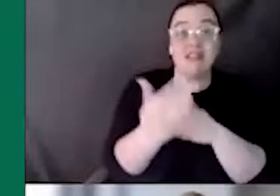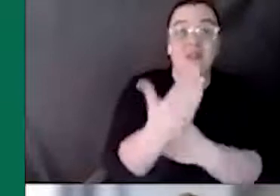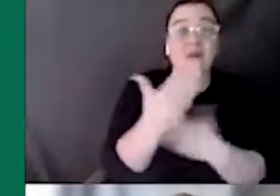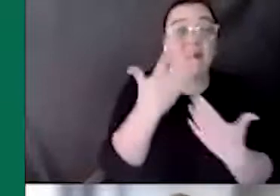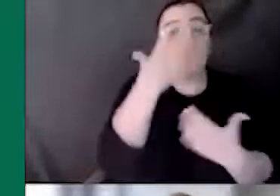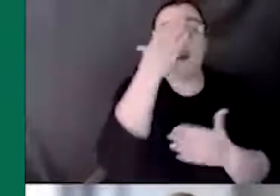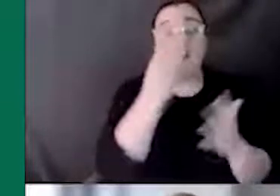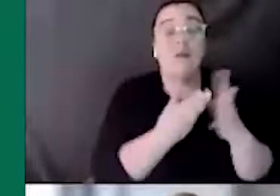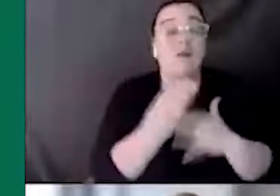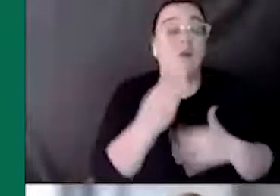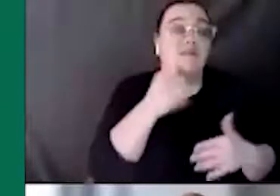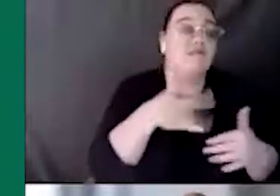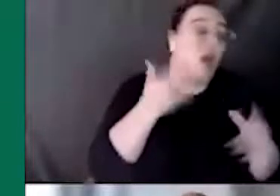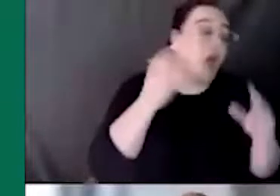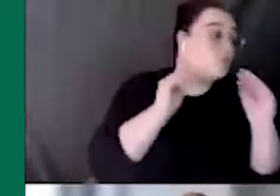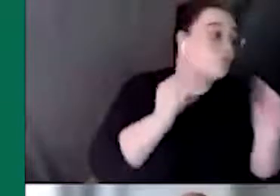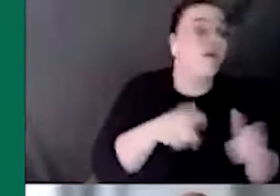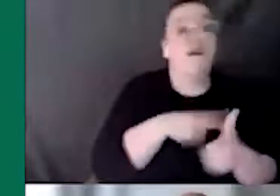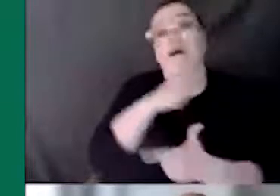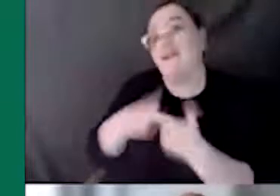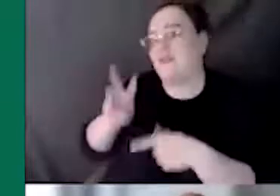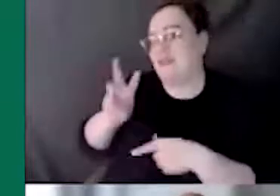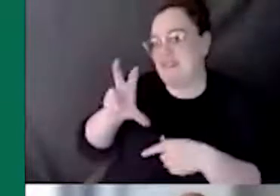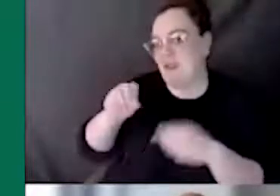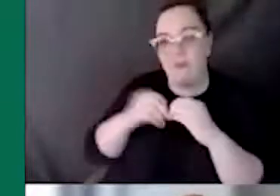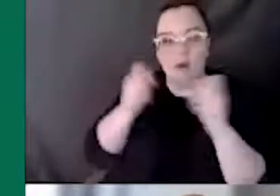earthquake, while at 6:30, people may tend to be aware.